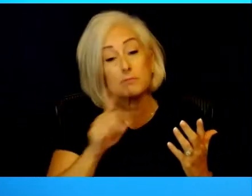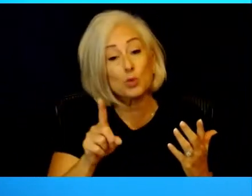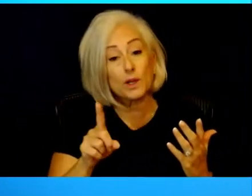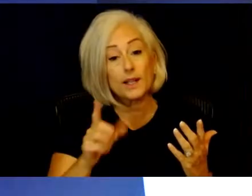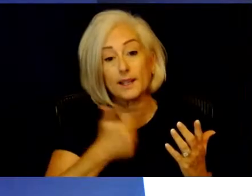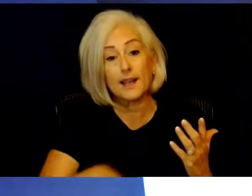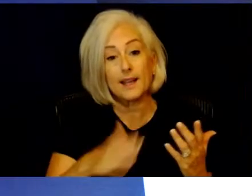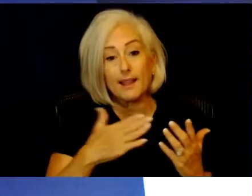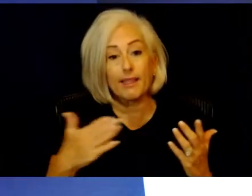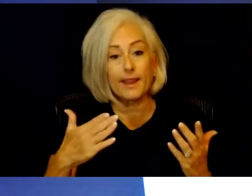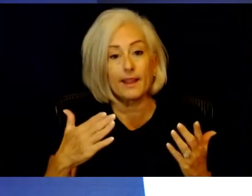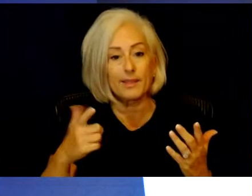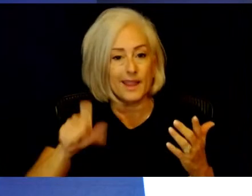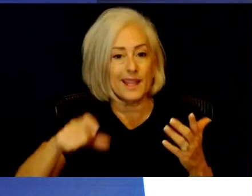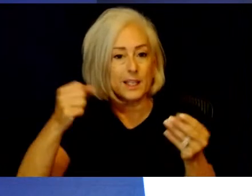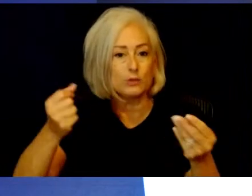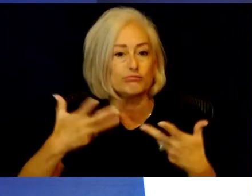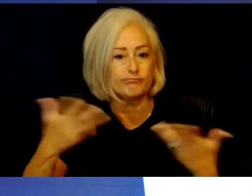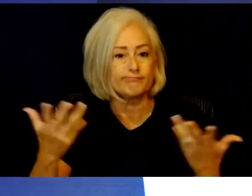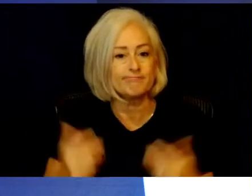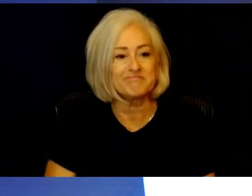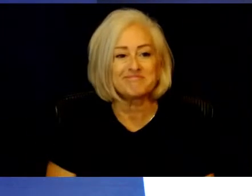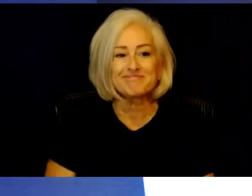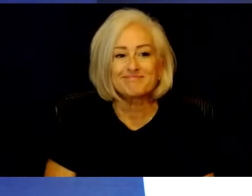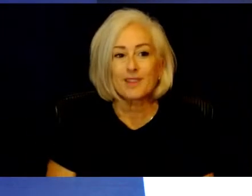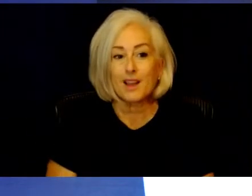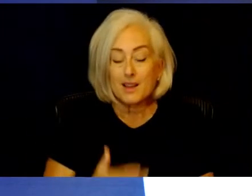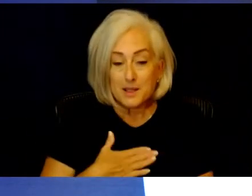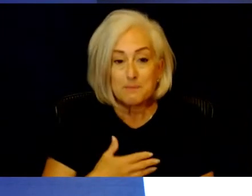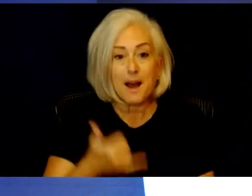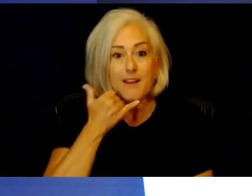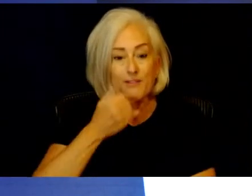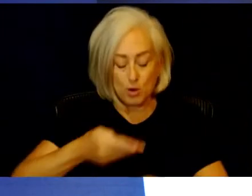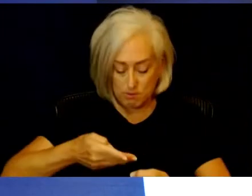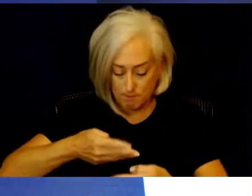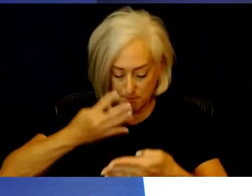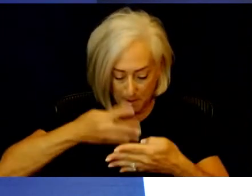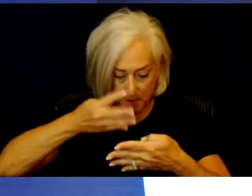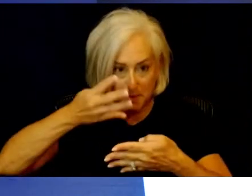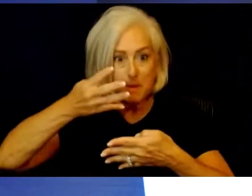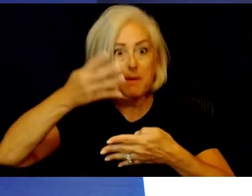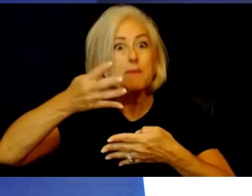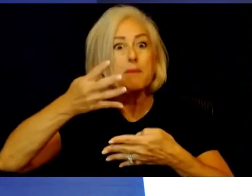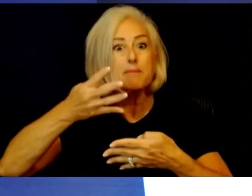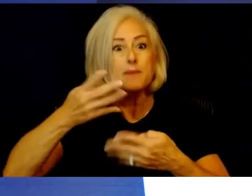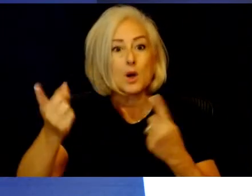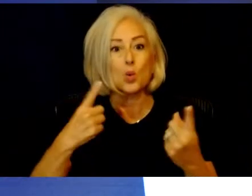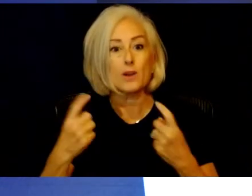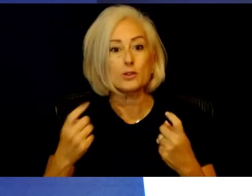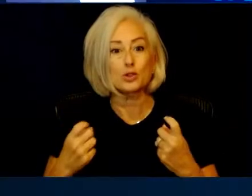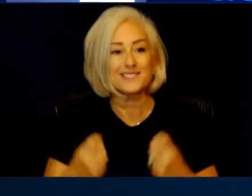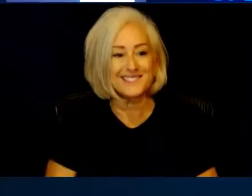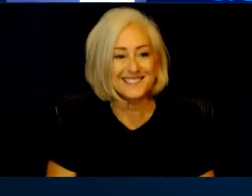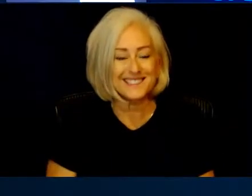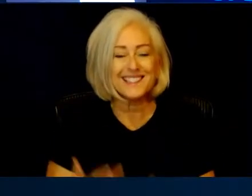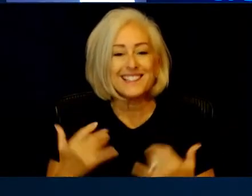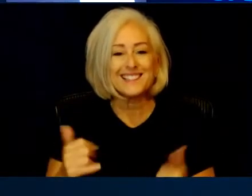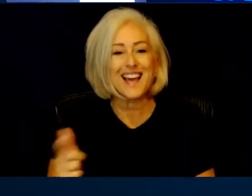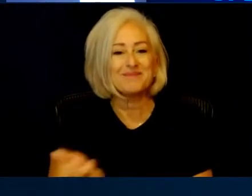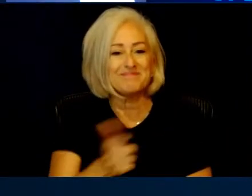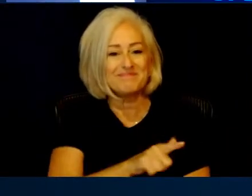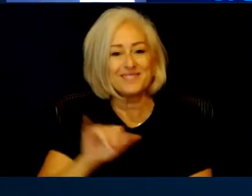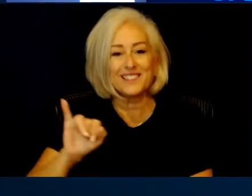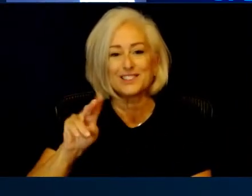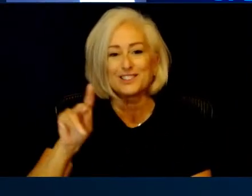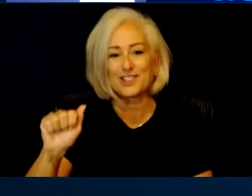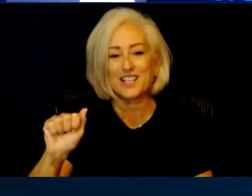So. Dr. Hawkinson, my phone is lighting up with questions from our viewers. We're going to get to these in a minute, but now we want to check back in with Jessica Lovell. Jessica's